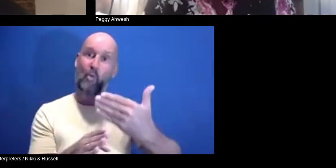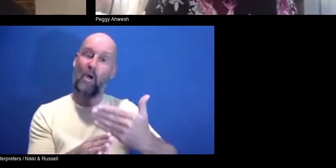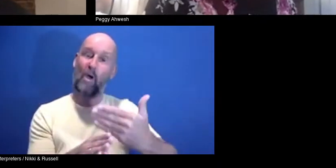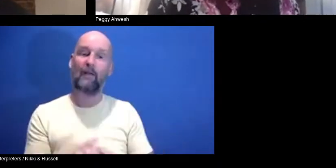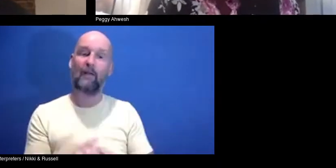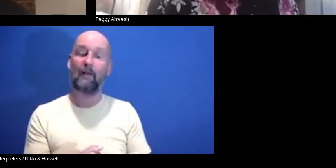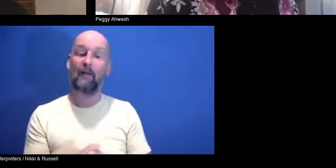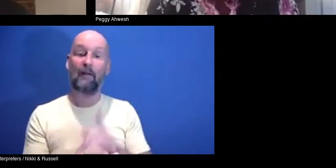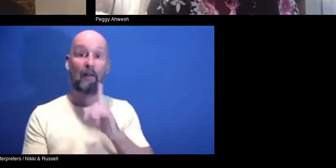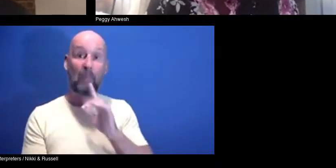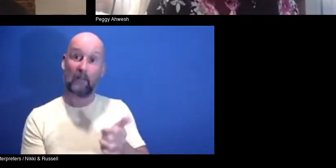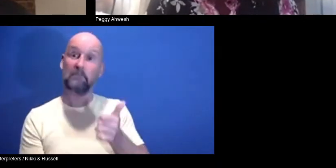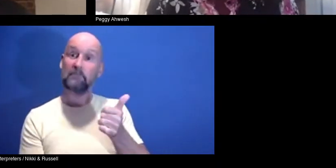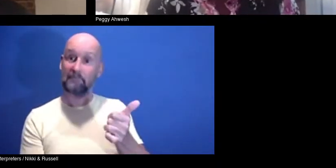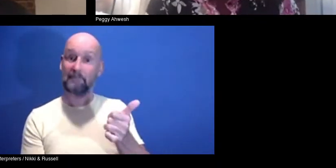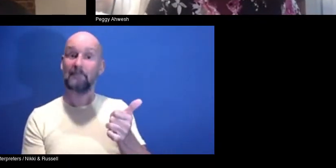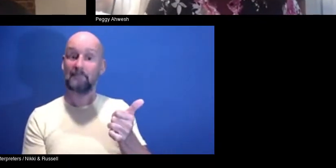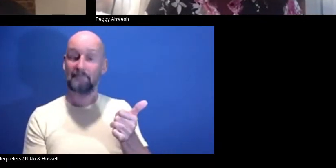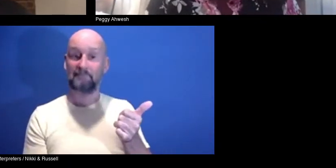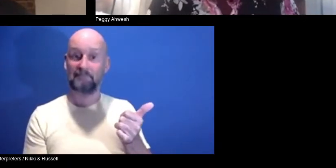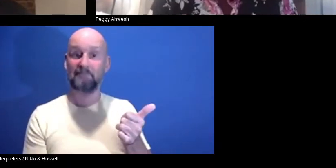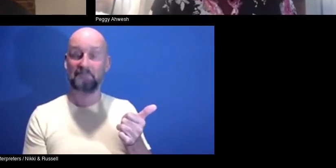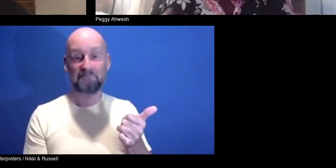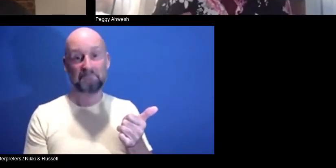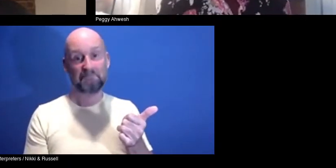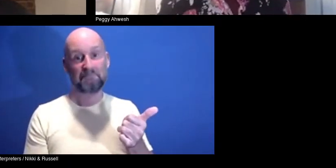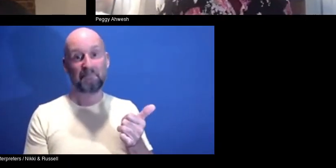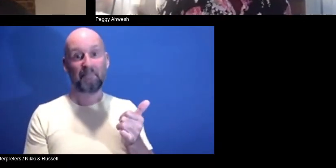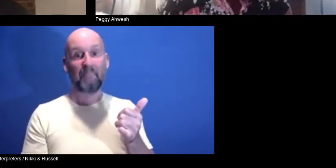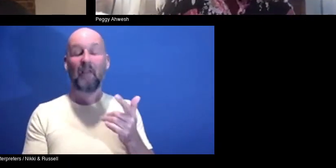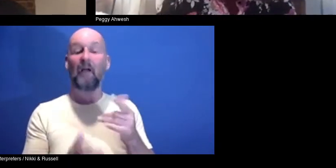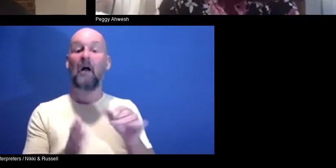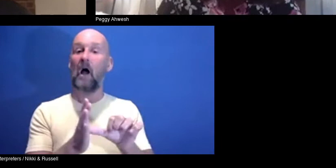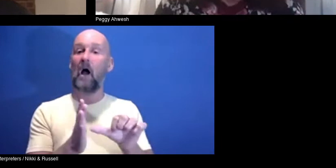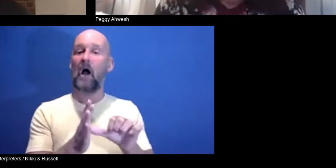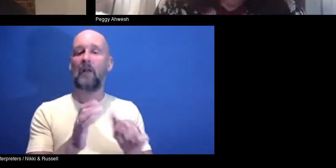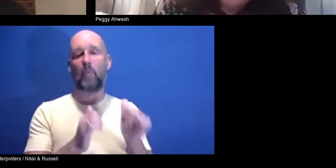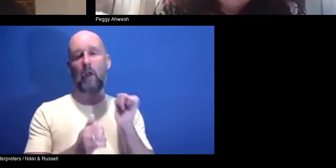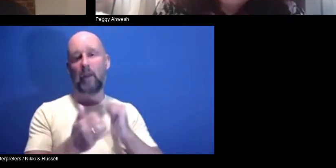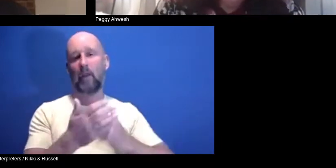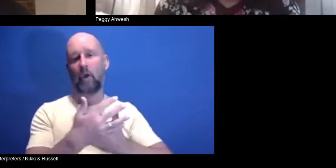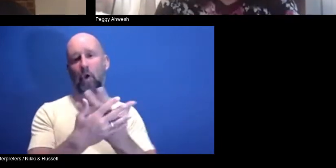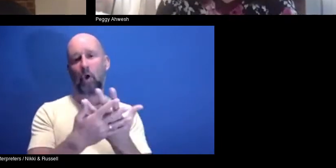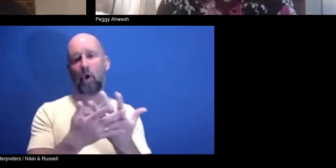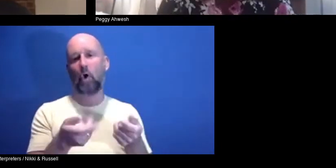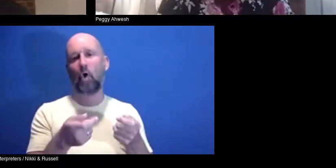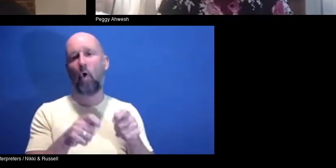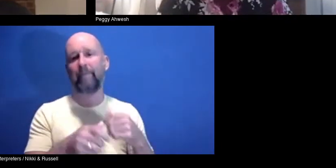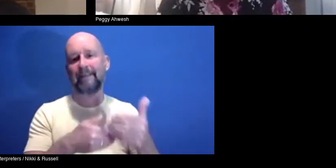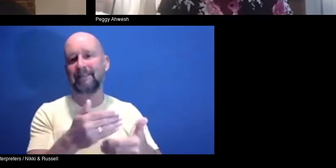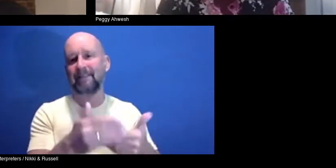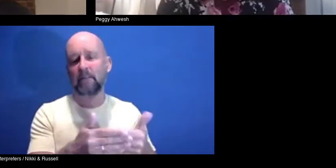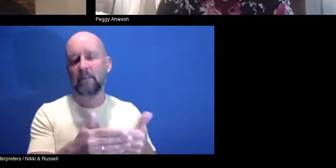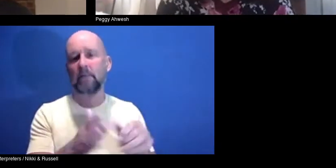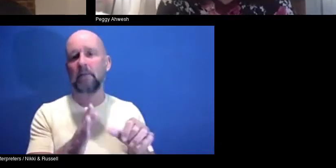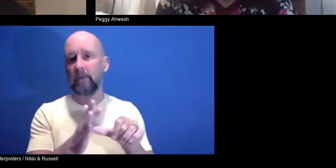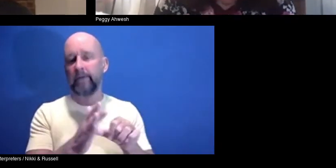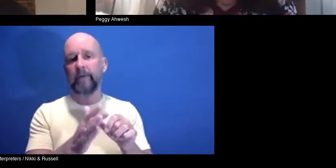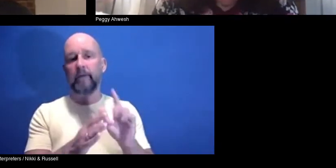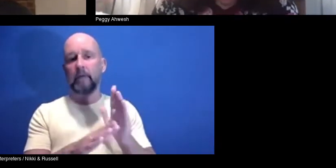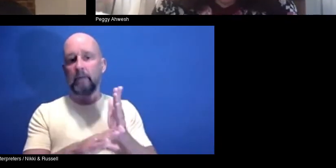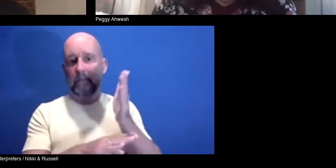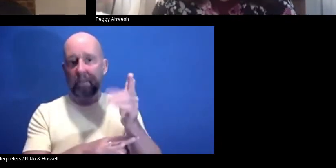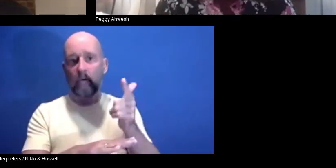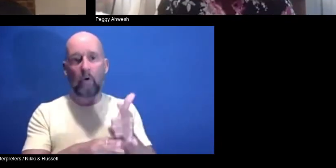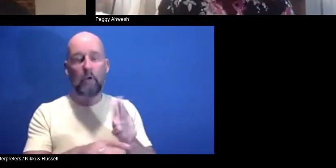been great. It's been hard during the whole COVID period to work on it, and hard to